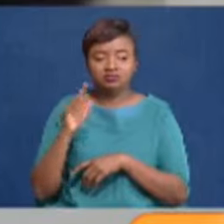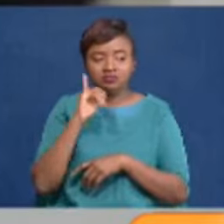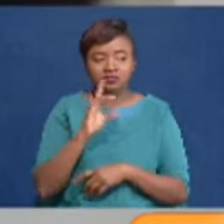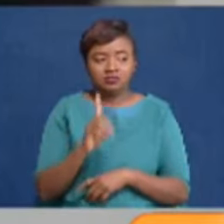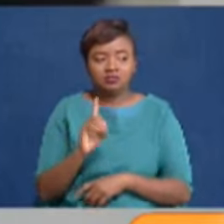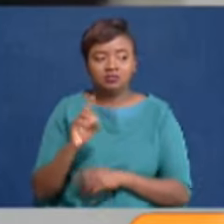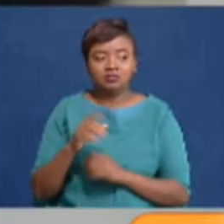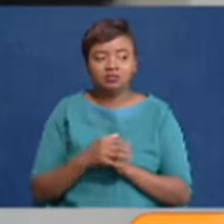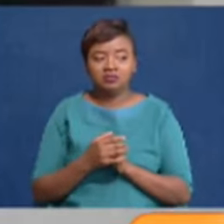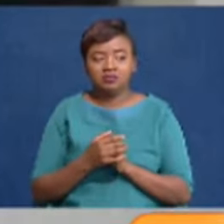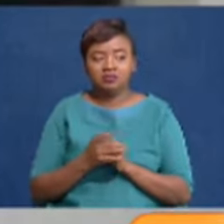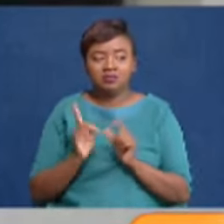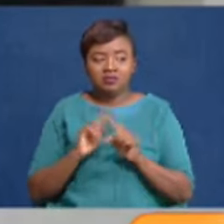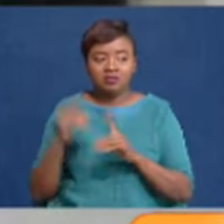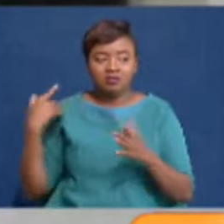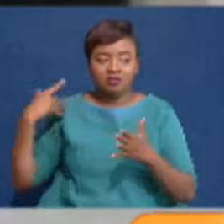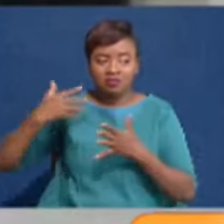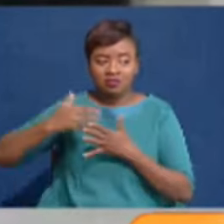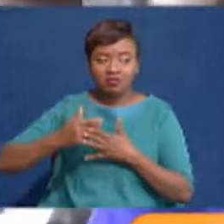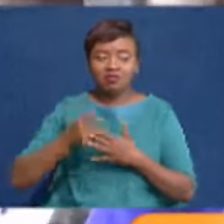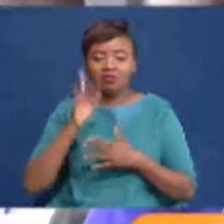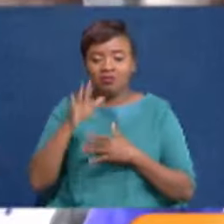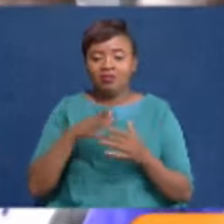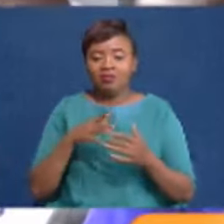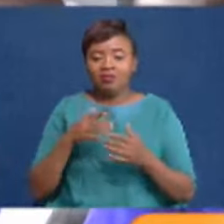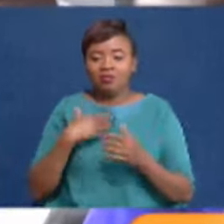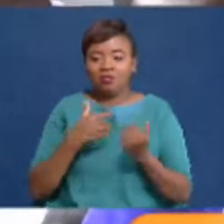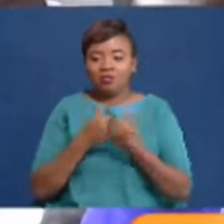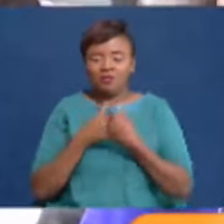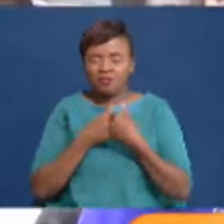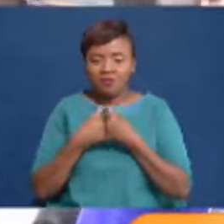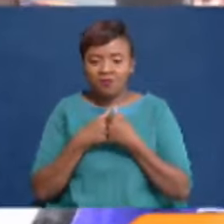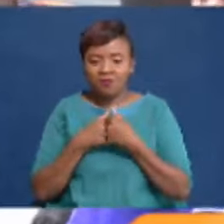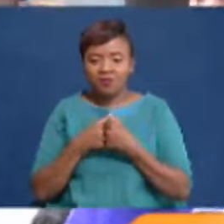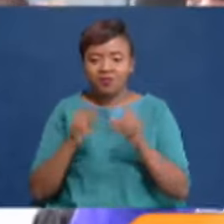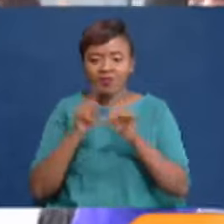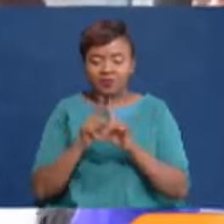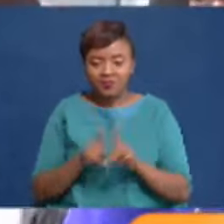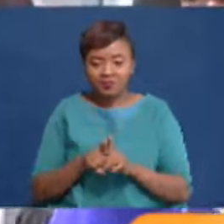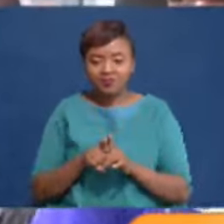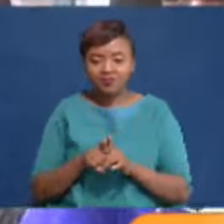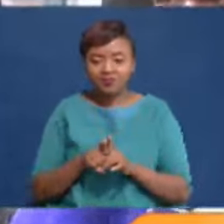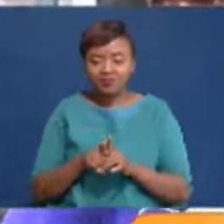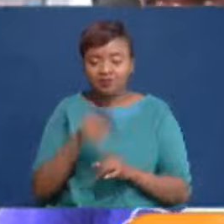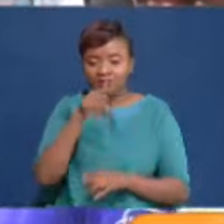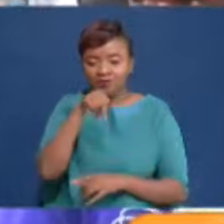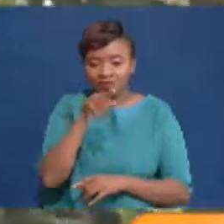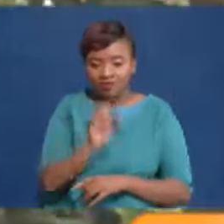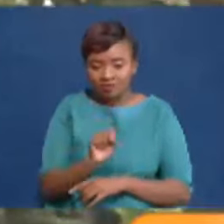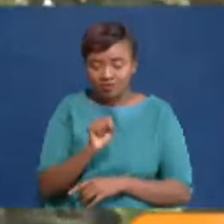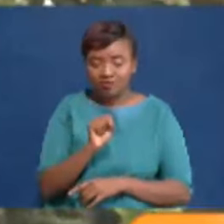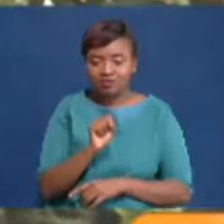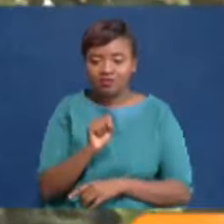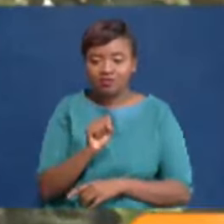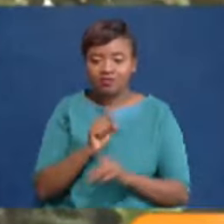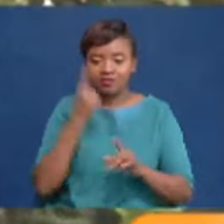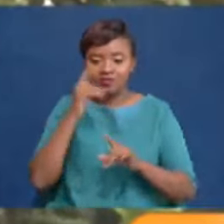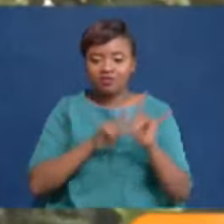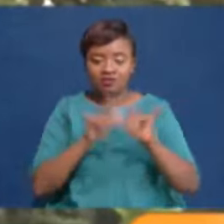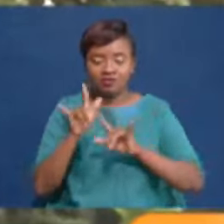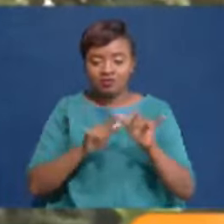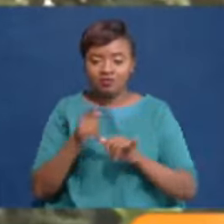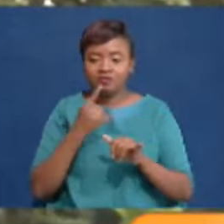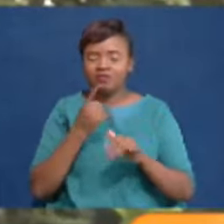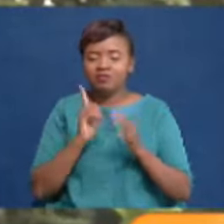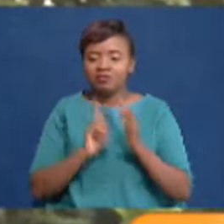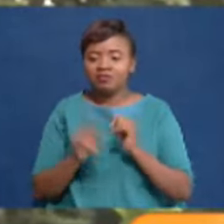November 2023 and has since phased out the system entirely. Immigration PS Julius Bitok had indicated that the National Registration